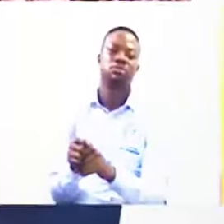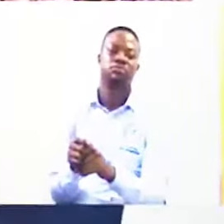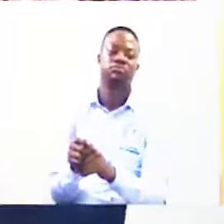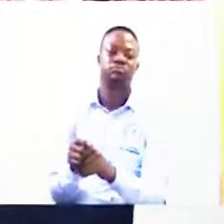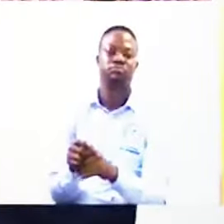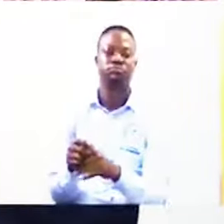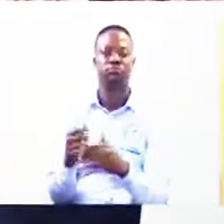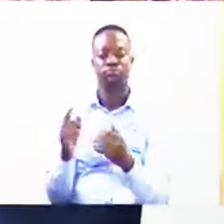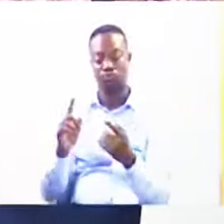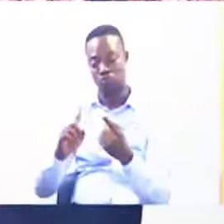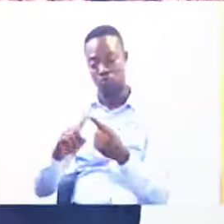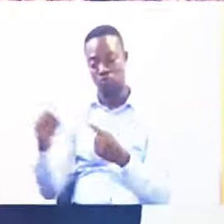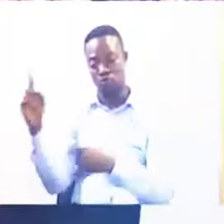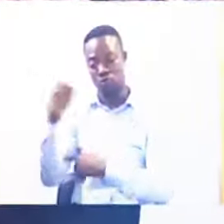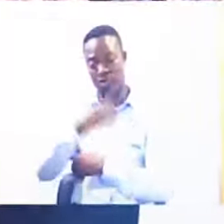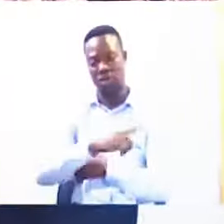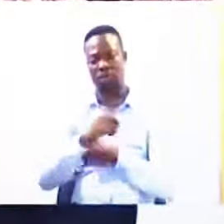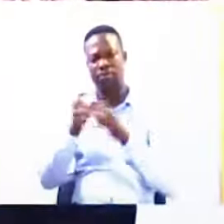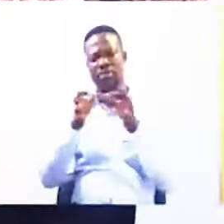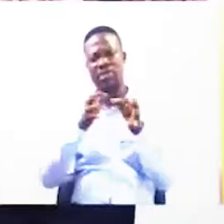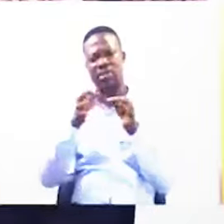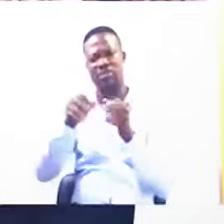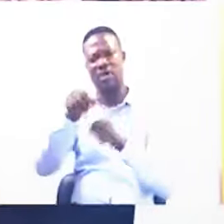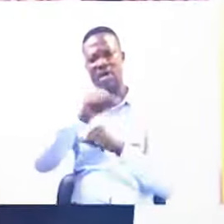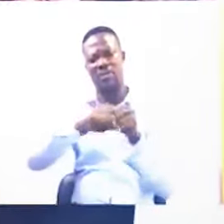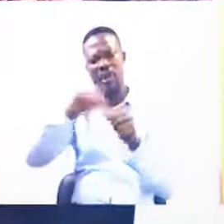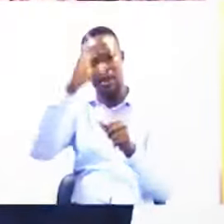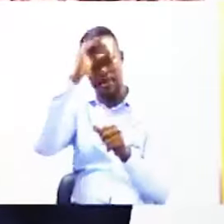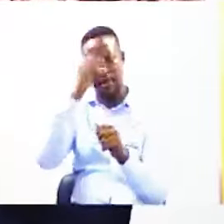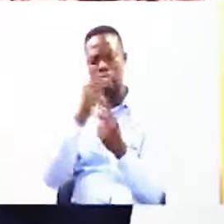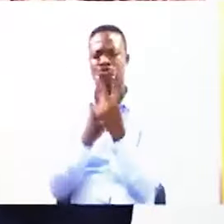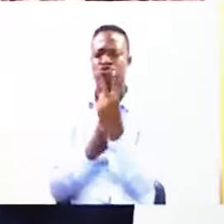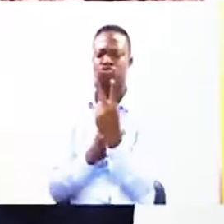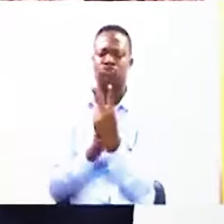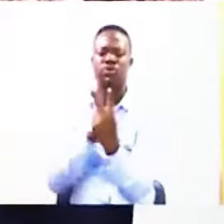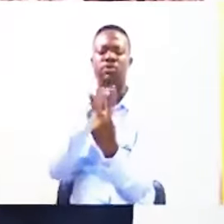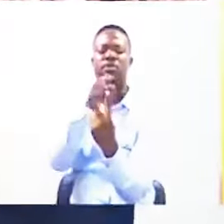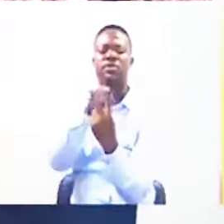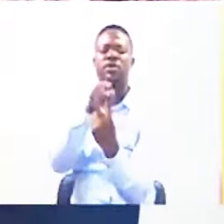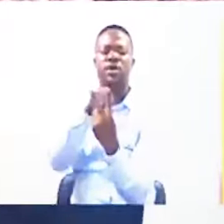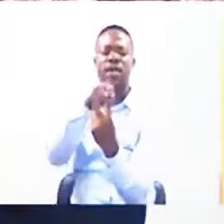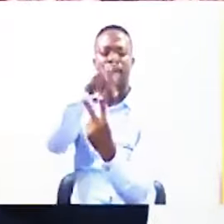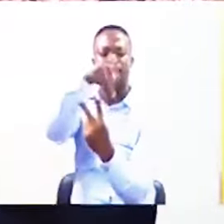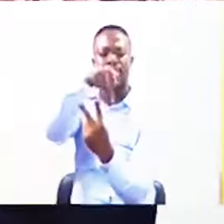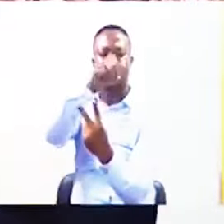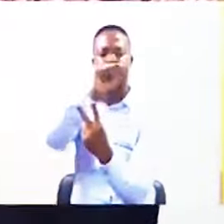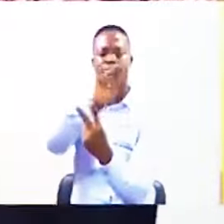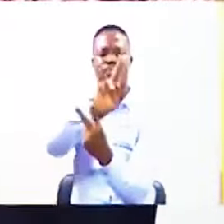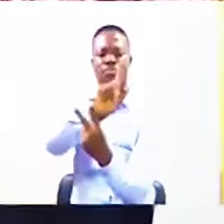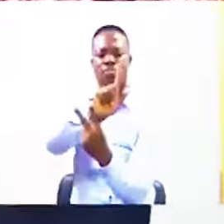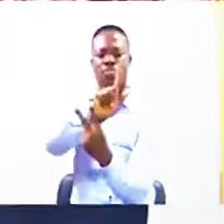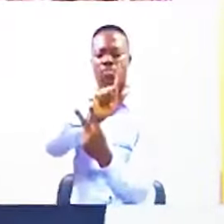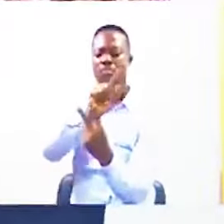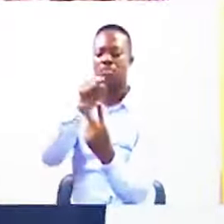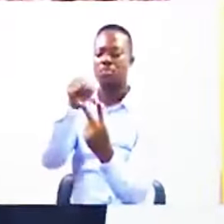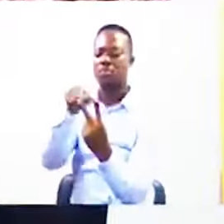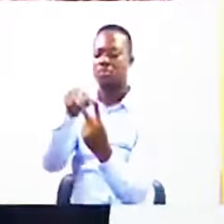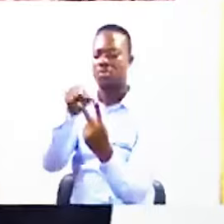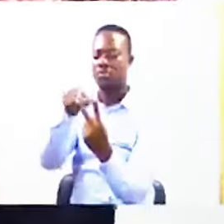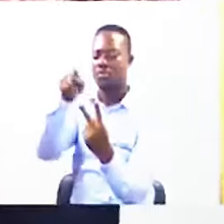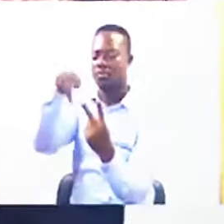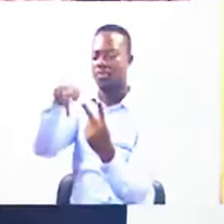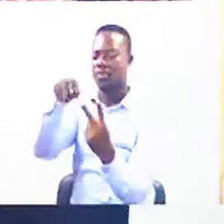Now today I'll continue with Paul and Peter. We will look at Paul